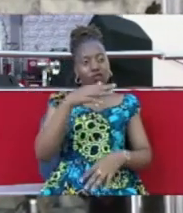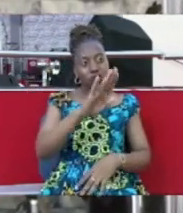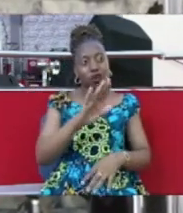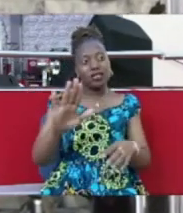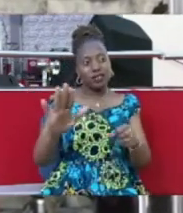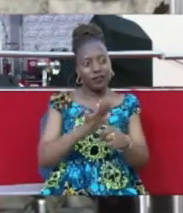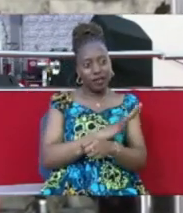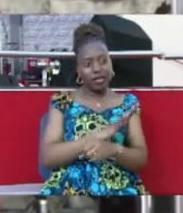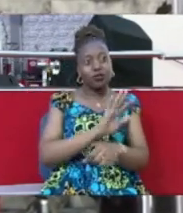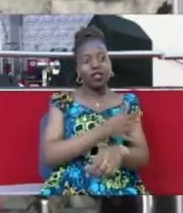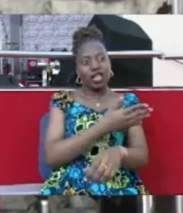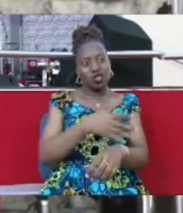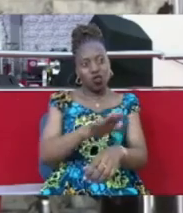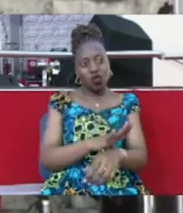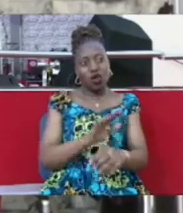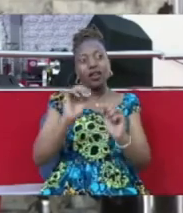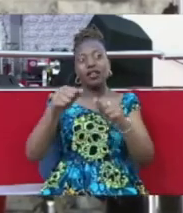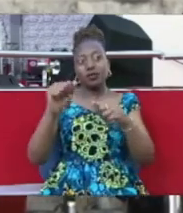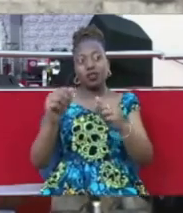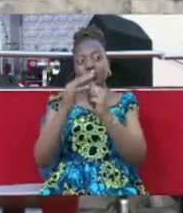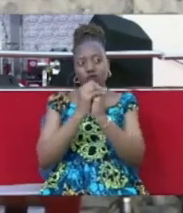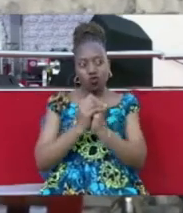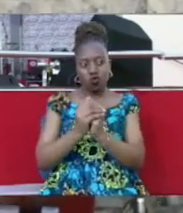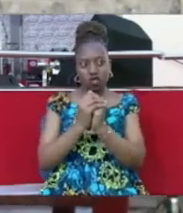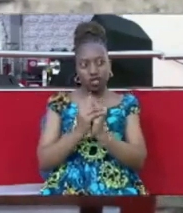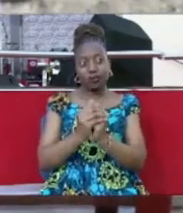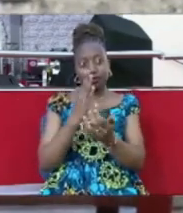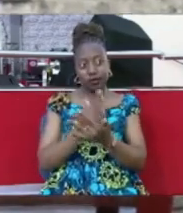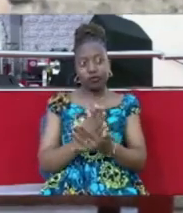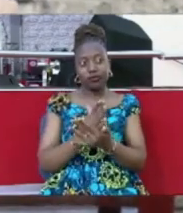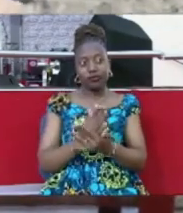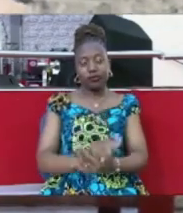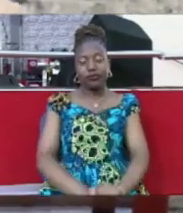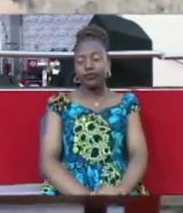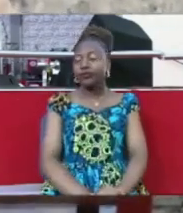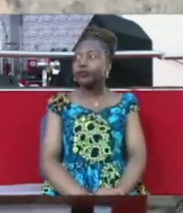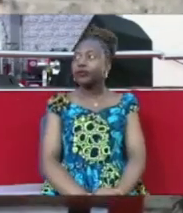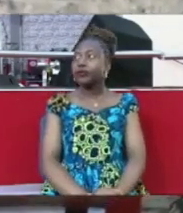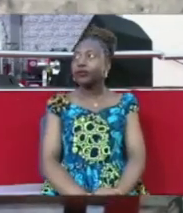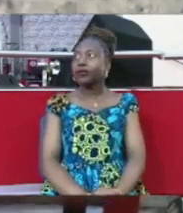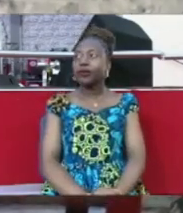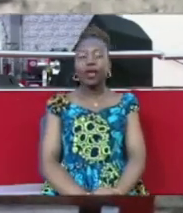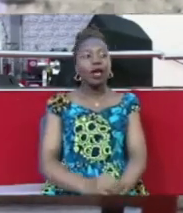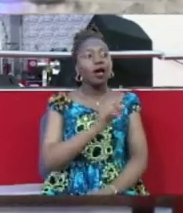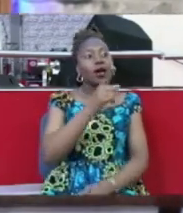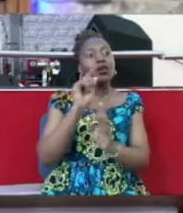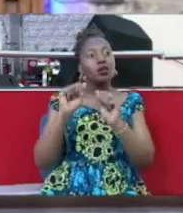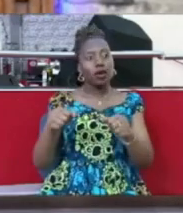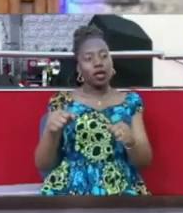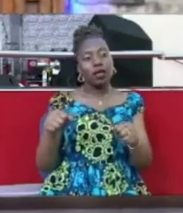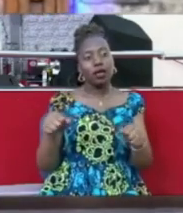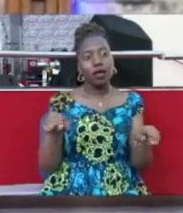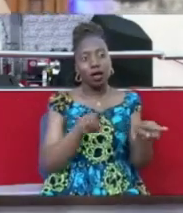still be able to raise a worship to the King of Kings. Nje na moyo wako uko na wimbo mpya utaweza kumwabudu Mungu pale. You can still raise a